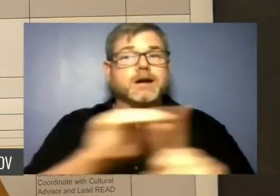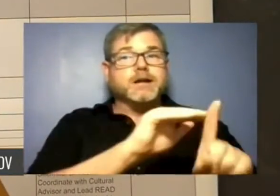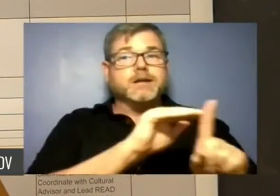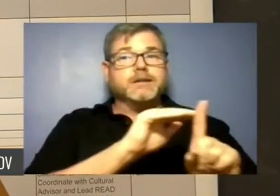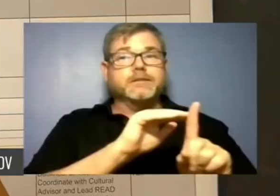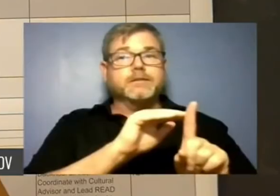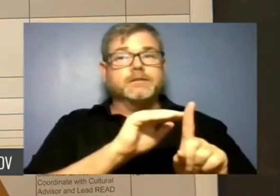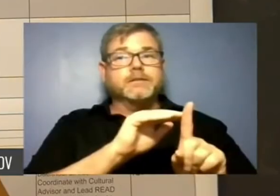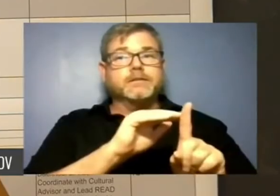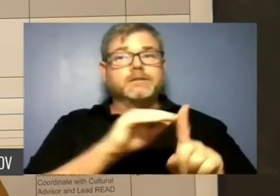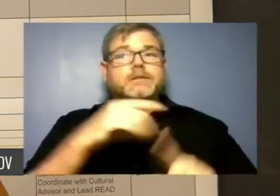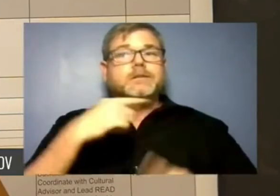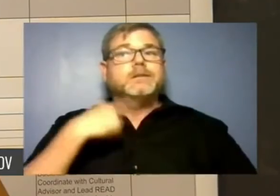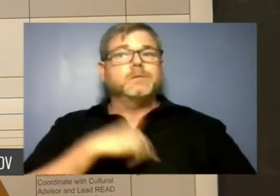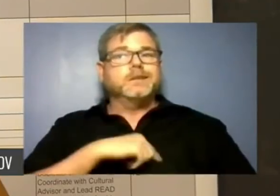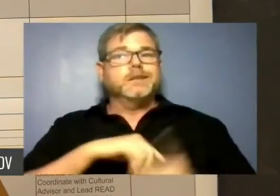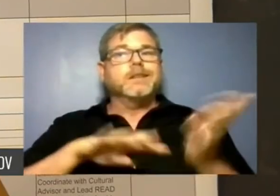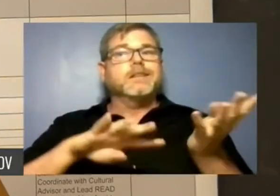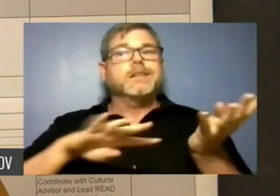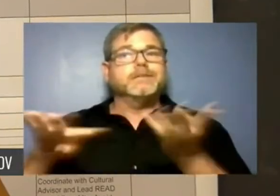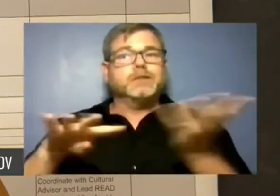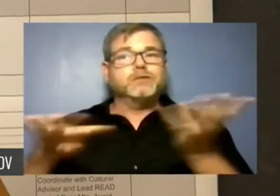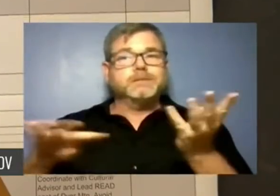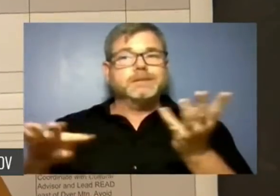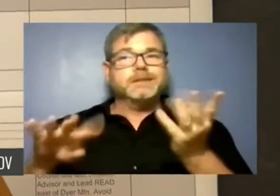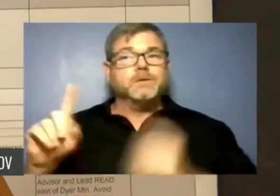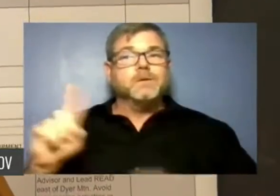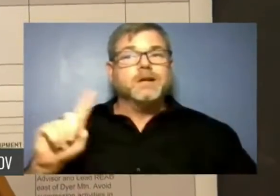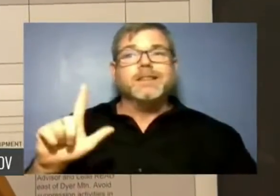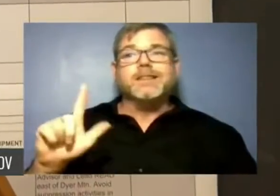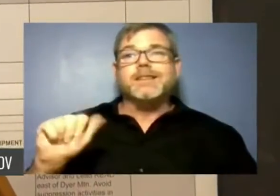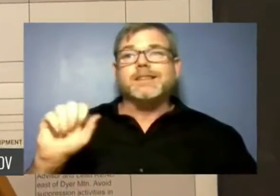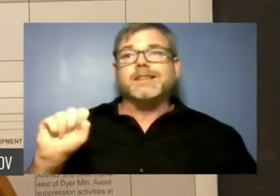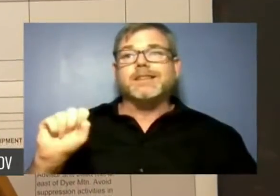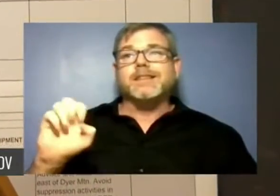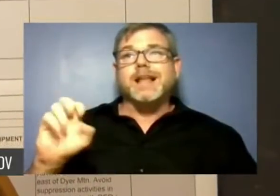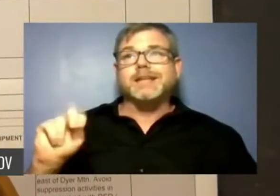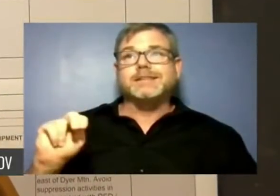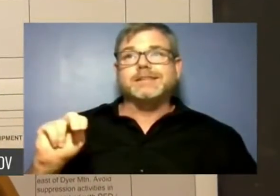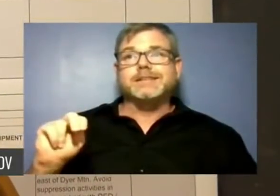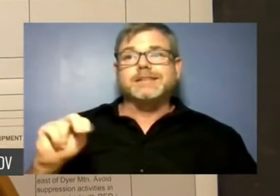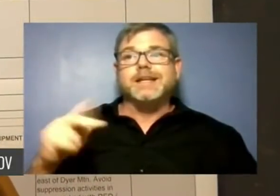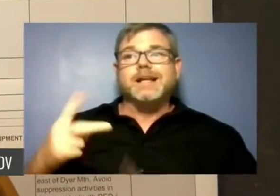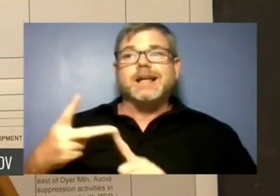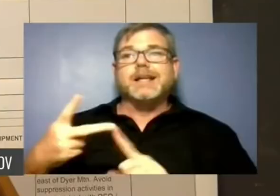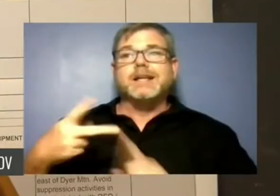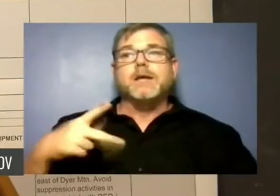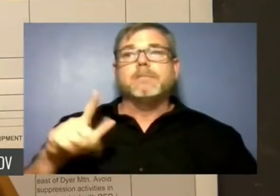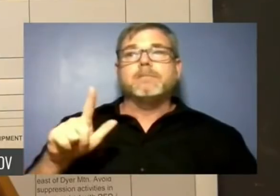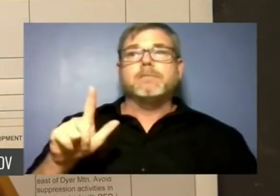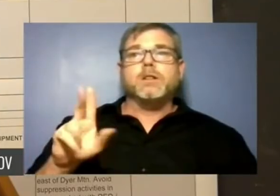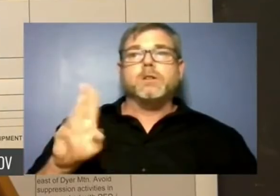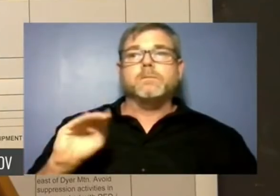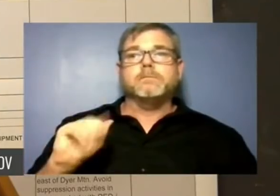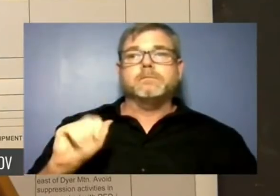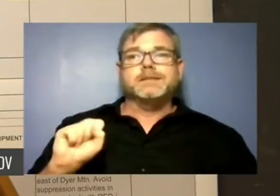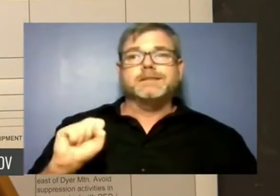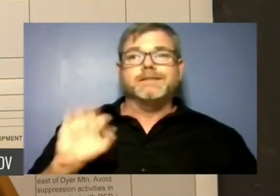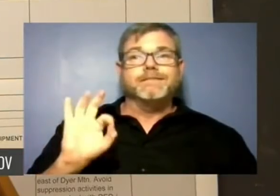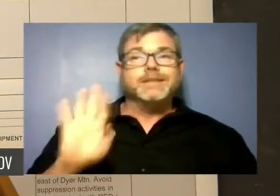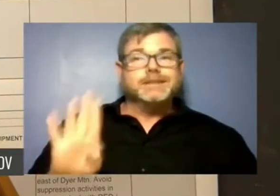We will post these on our story map, and they will be available on INCIWeb if you do not have Facebook after the